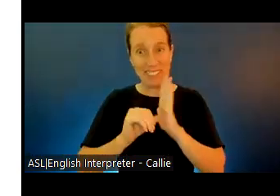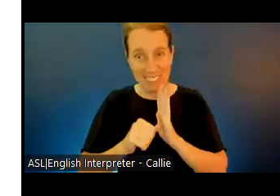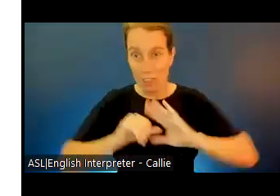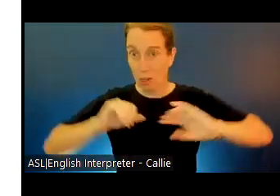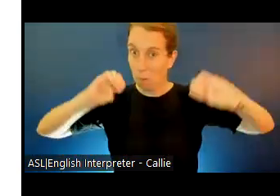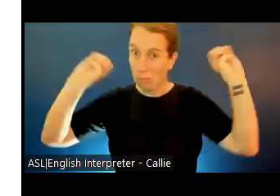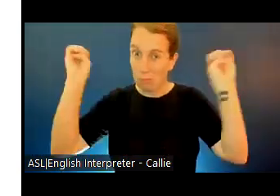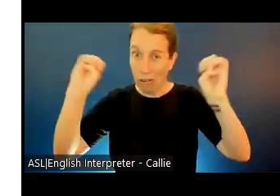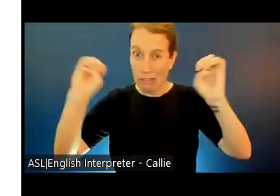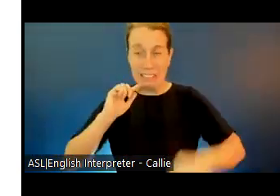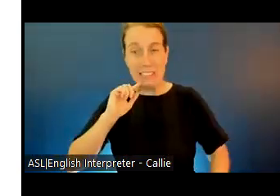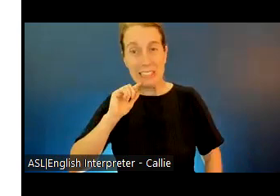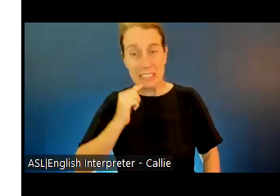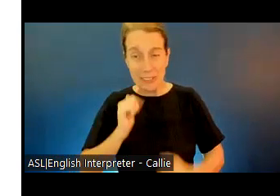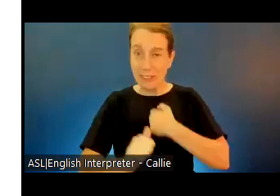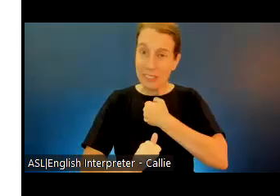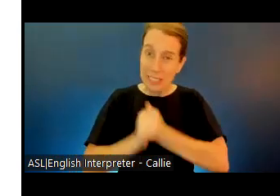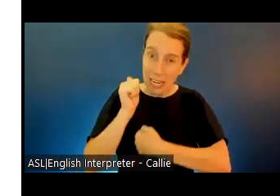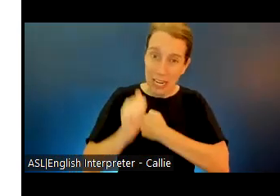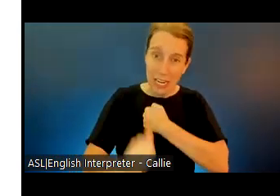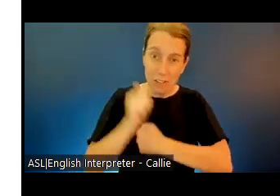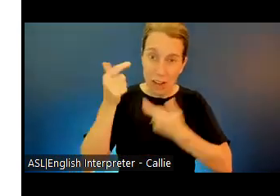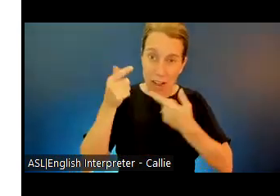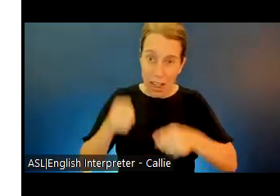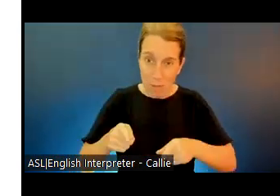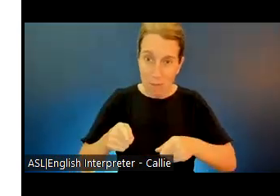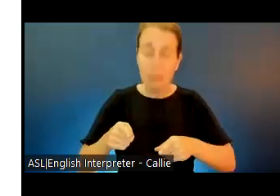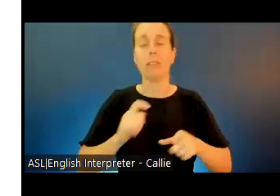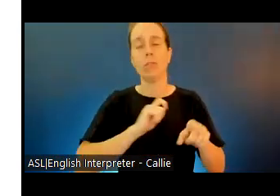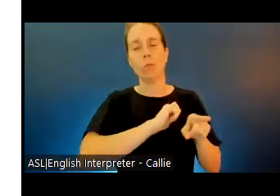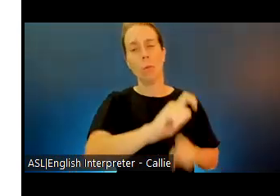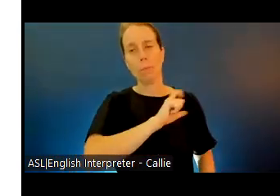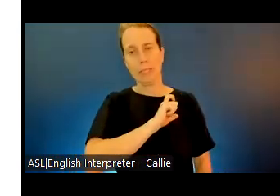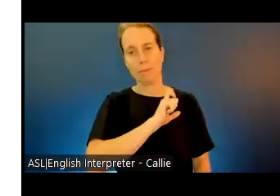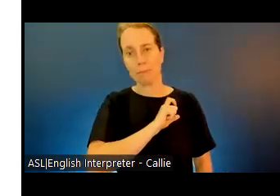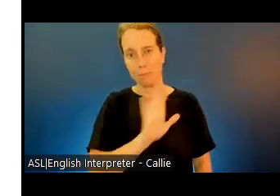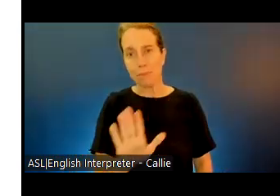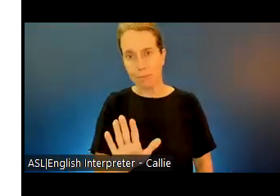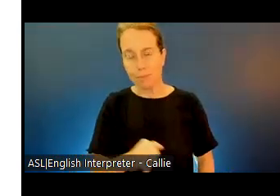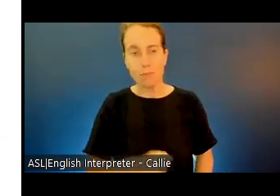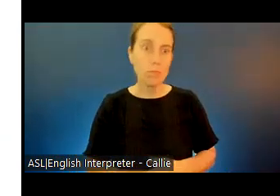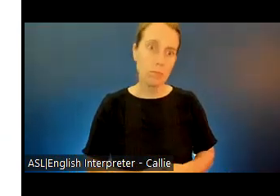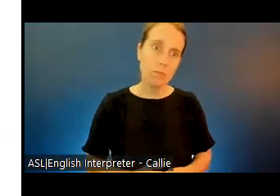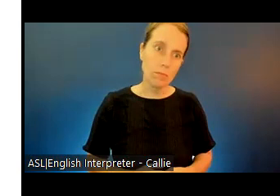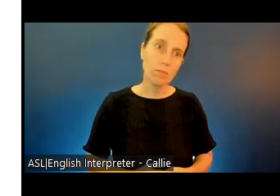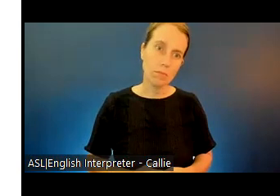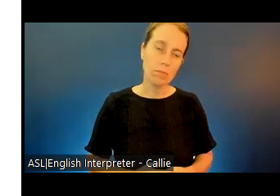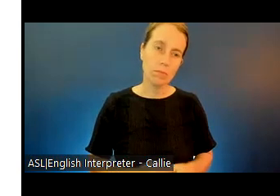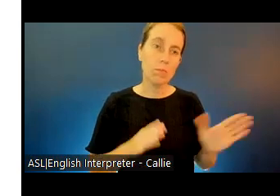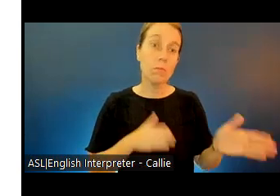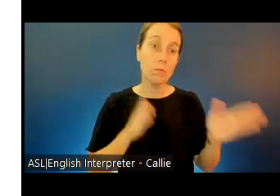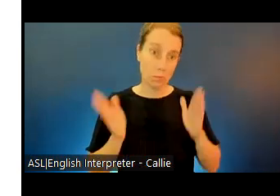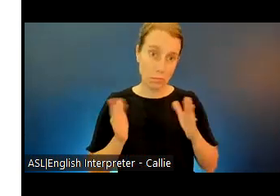who to contact, please contact local law enforcement. Next slide, please. You can